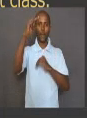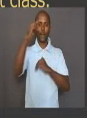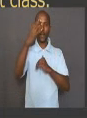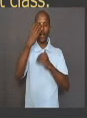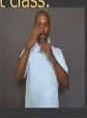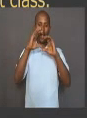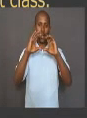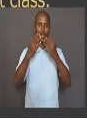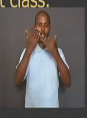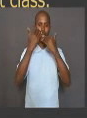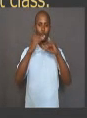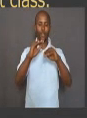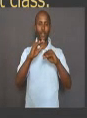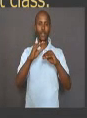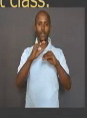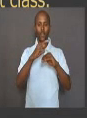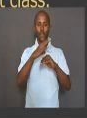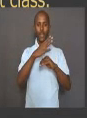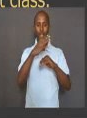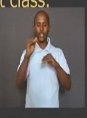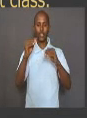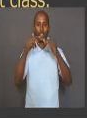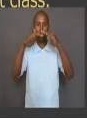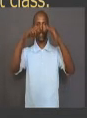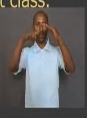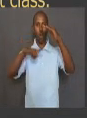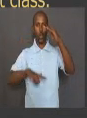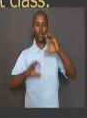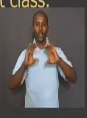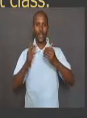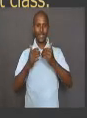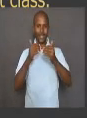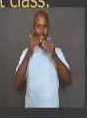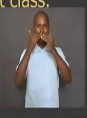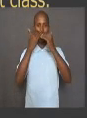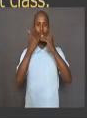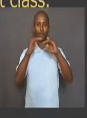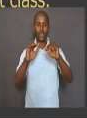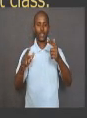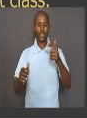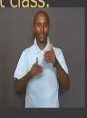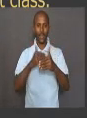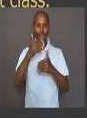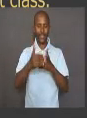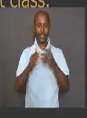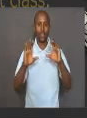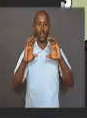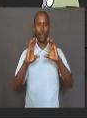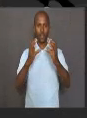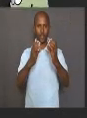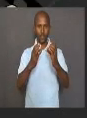limit of a class and the lower class limit of the next class.